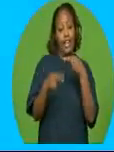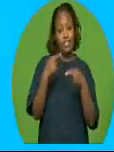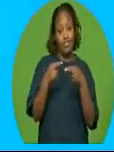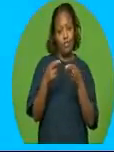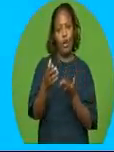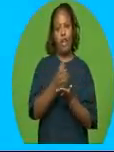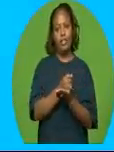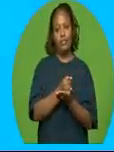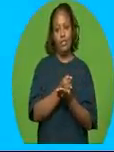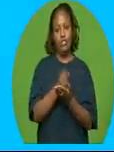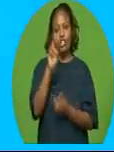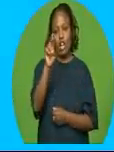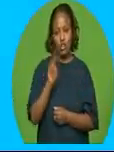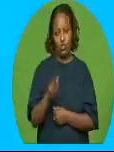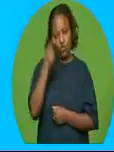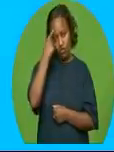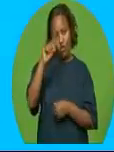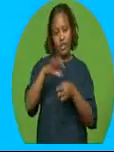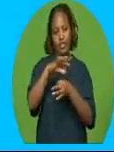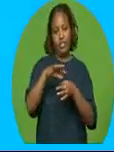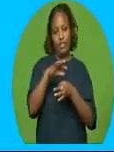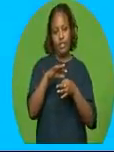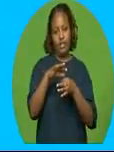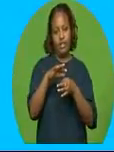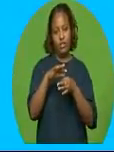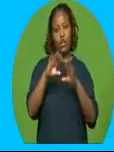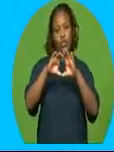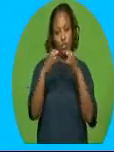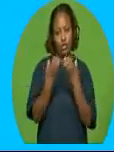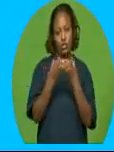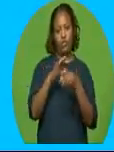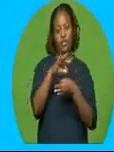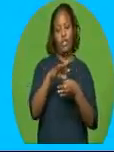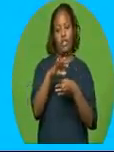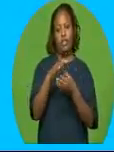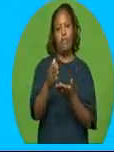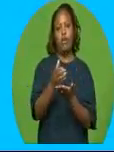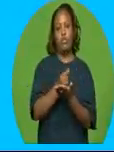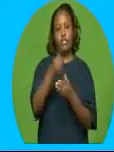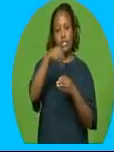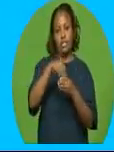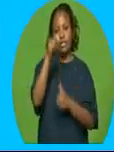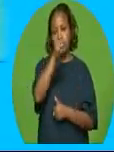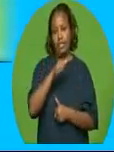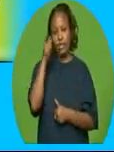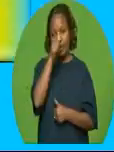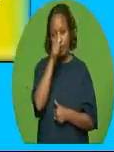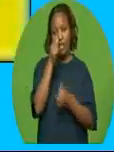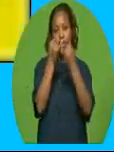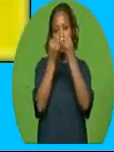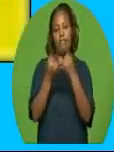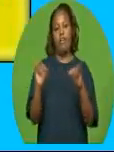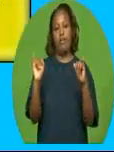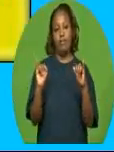The relative productivity ratio for tea is the units of tea produced in